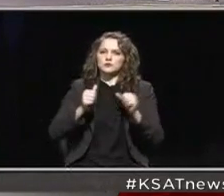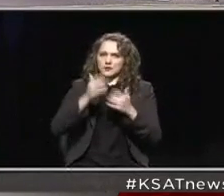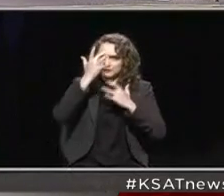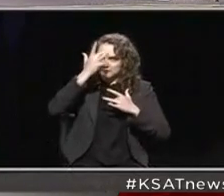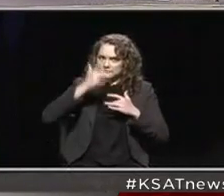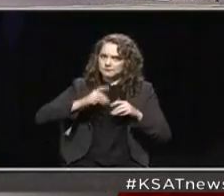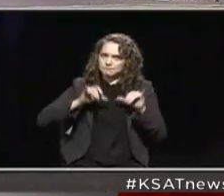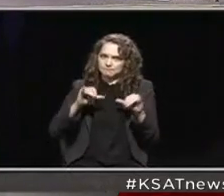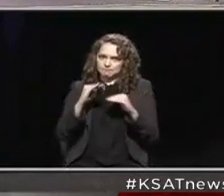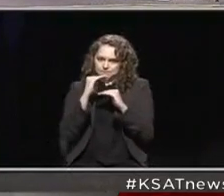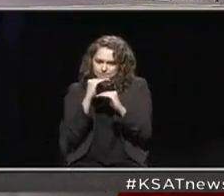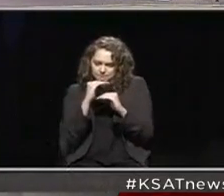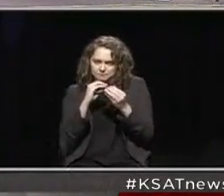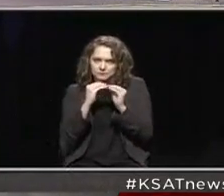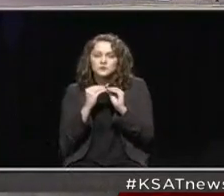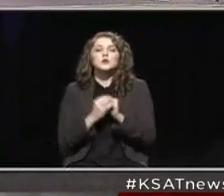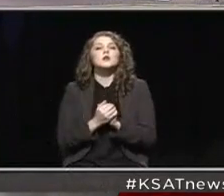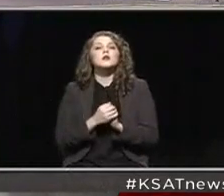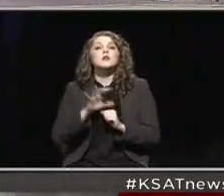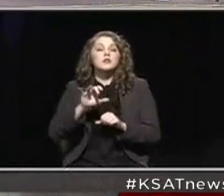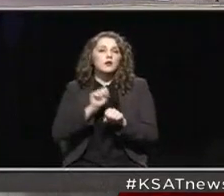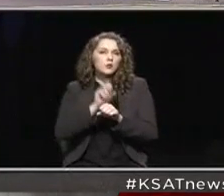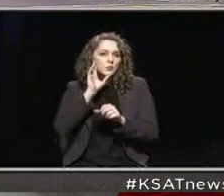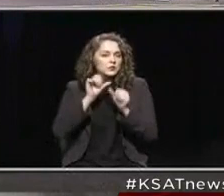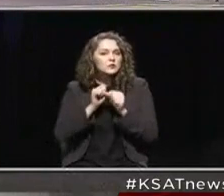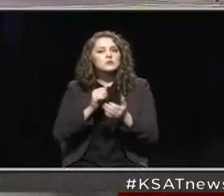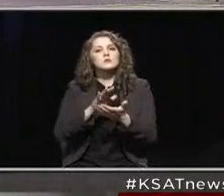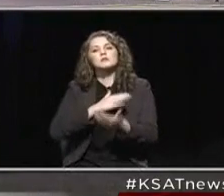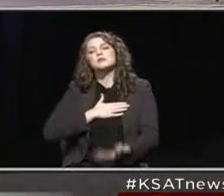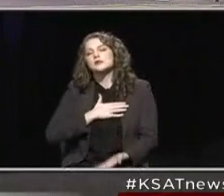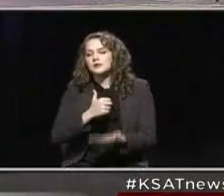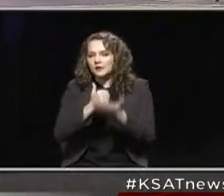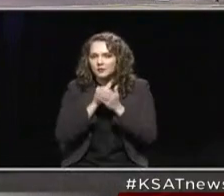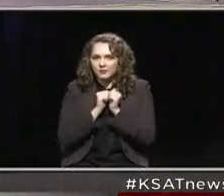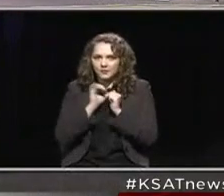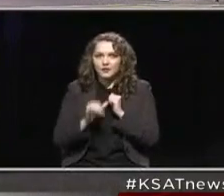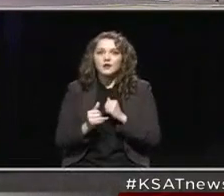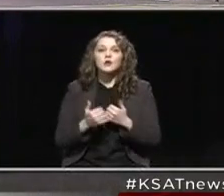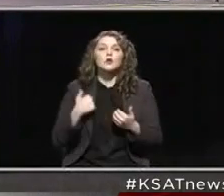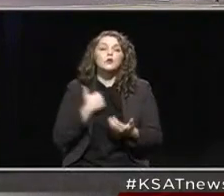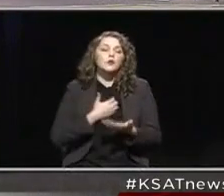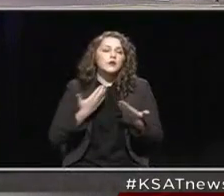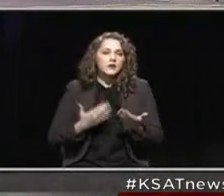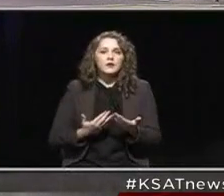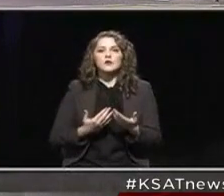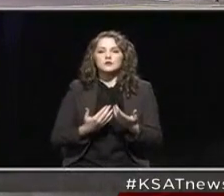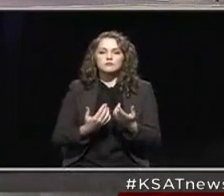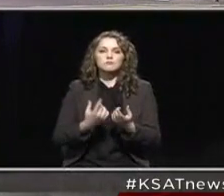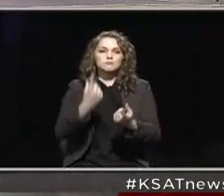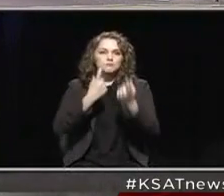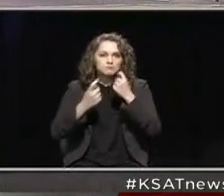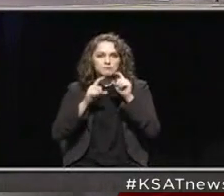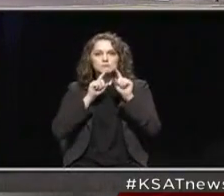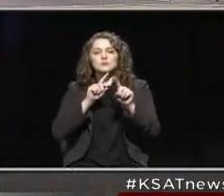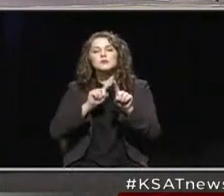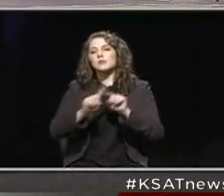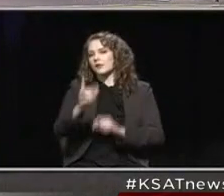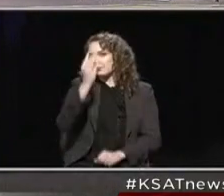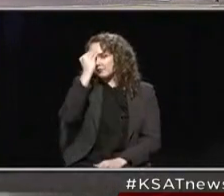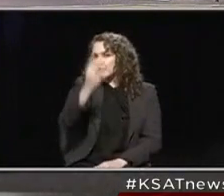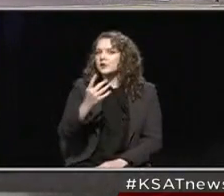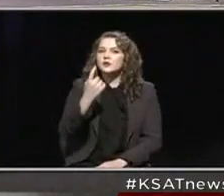continue, so please help us with that. And we are here to answer any questions, but I do want to remind folks, if you want to get the latest